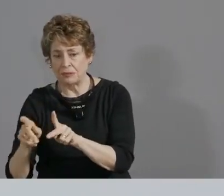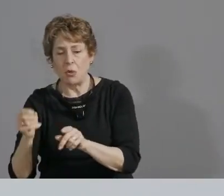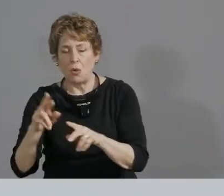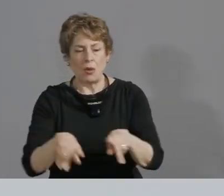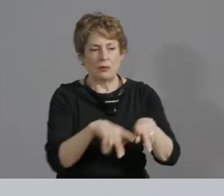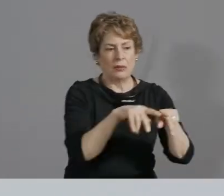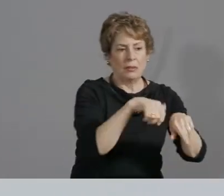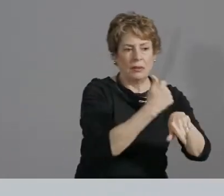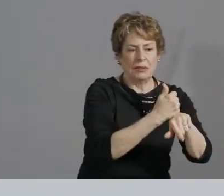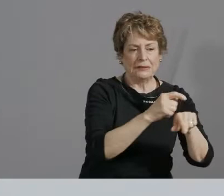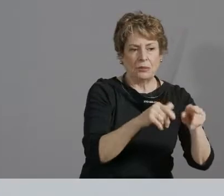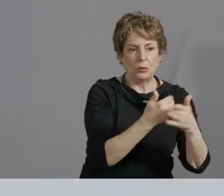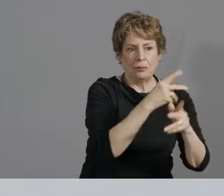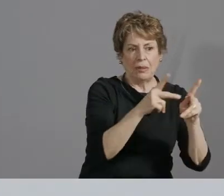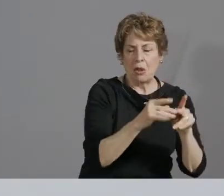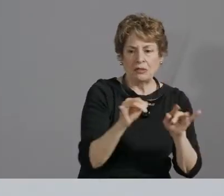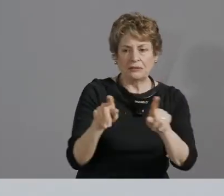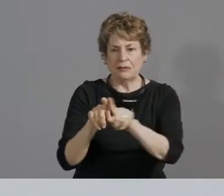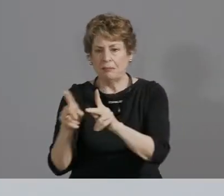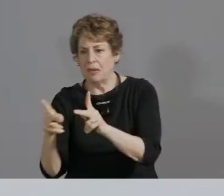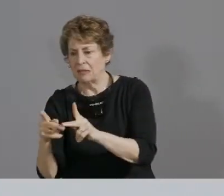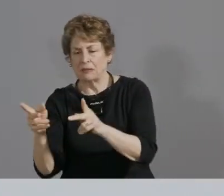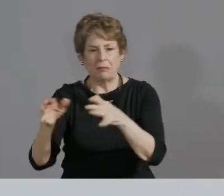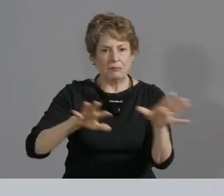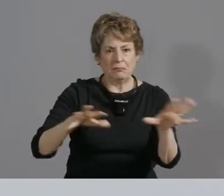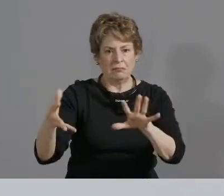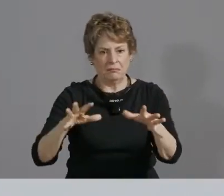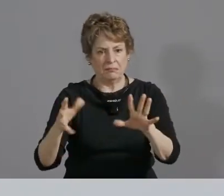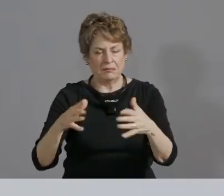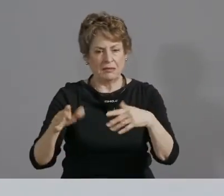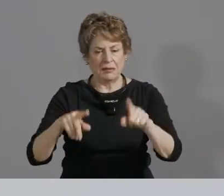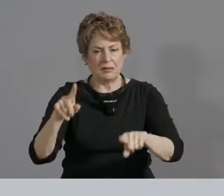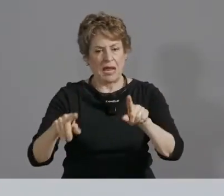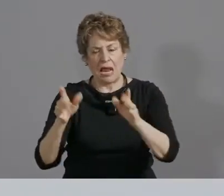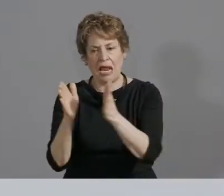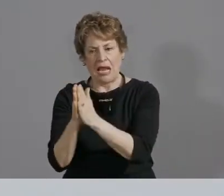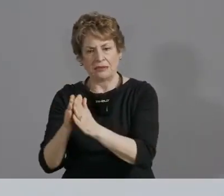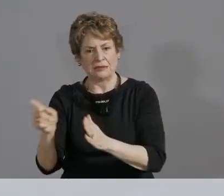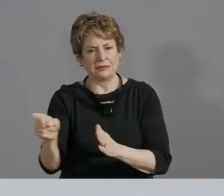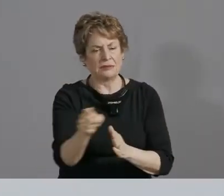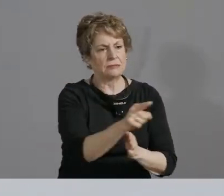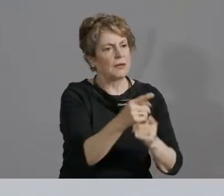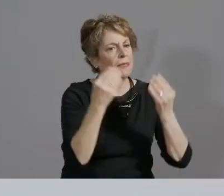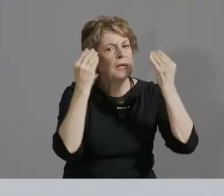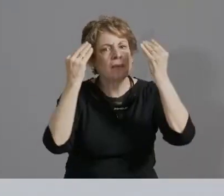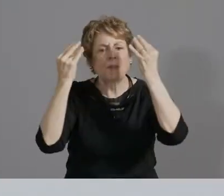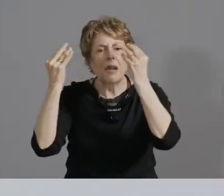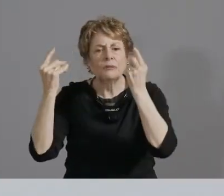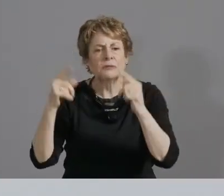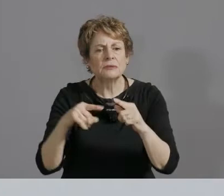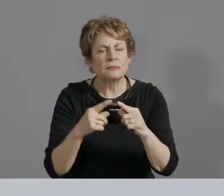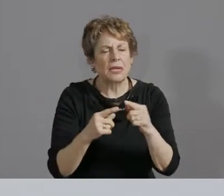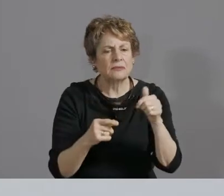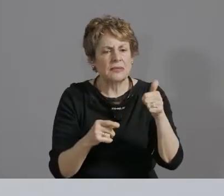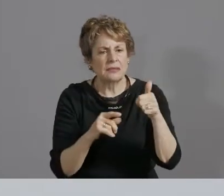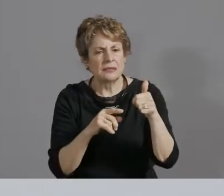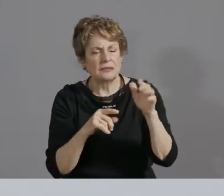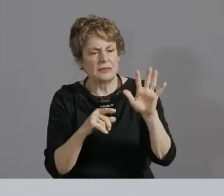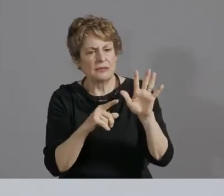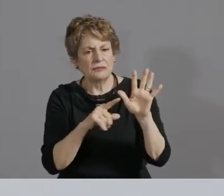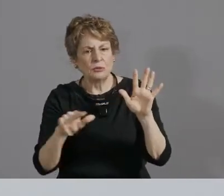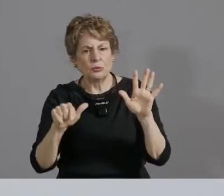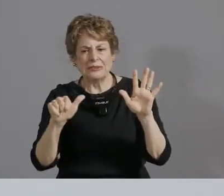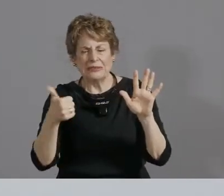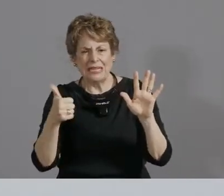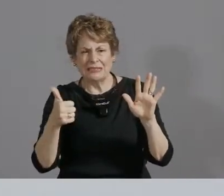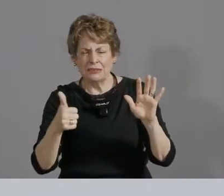into like highly vulnerable communities of color so that we can reach out to those communities. And we'll be providing